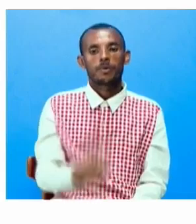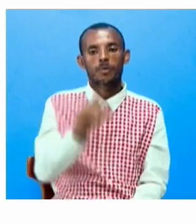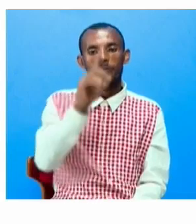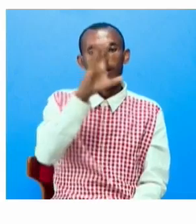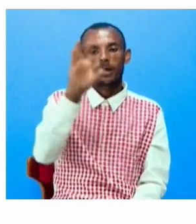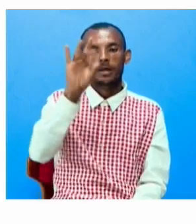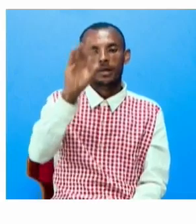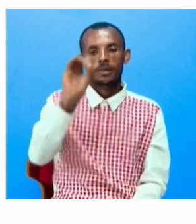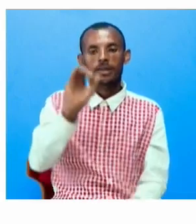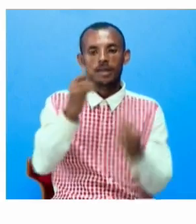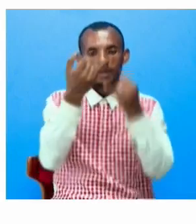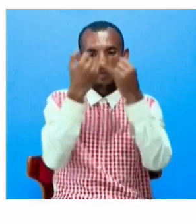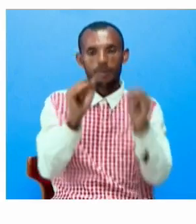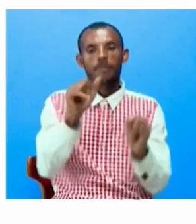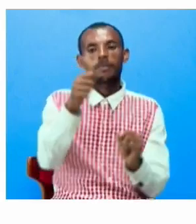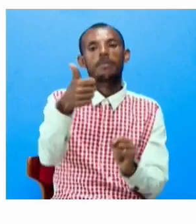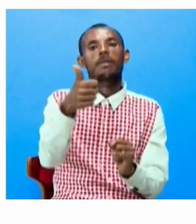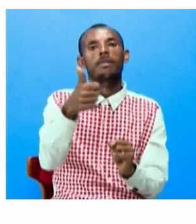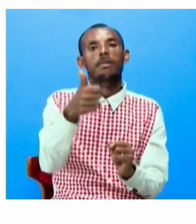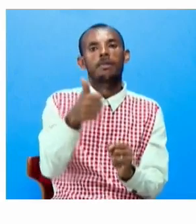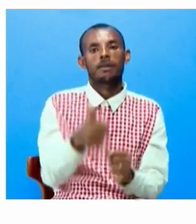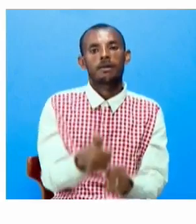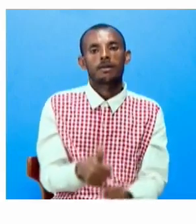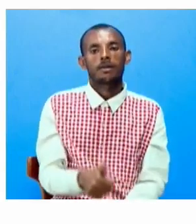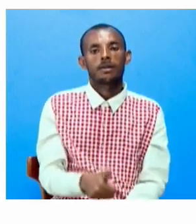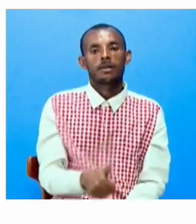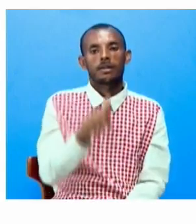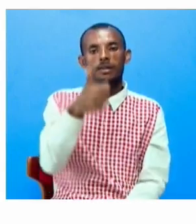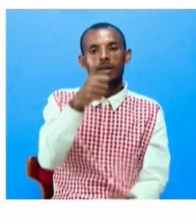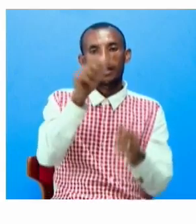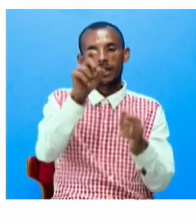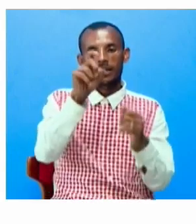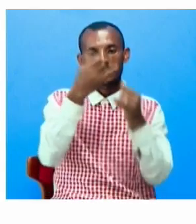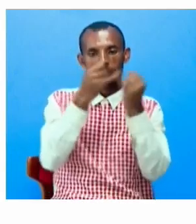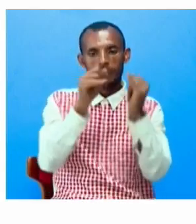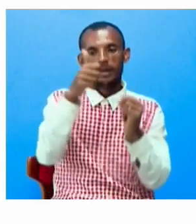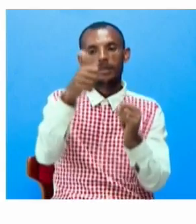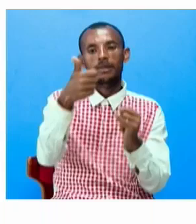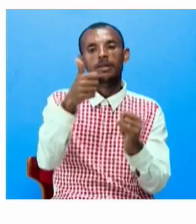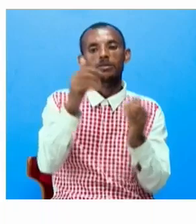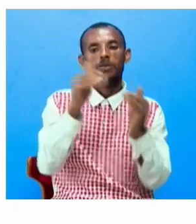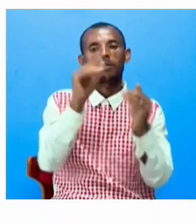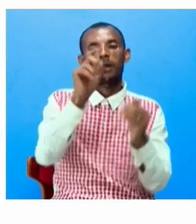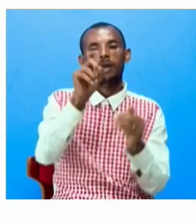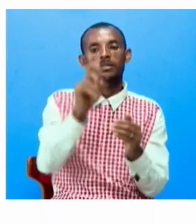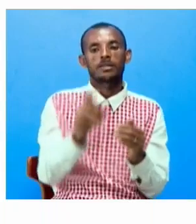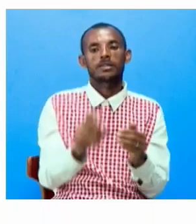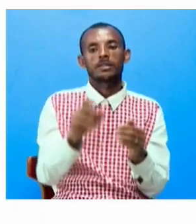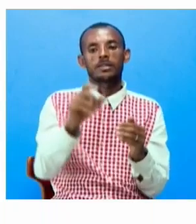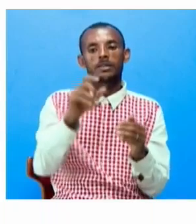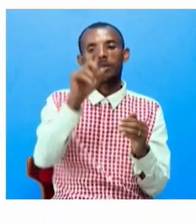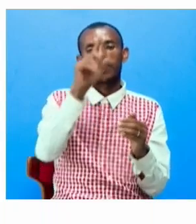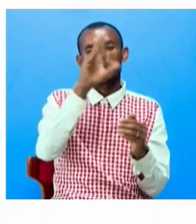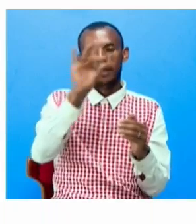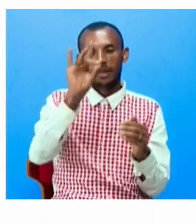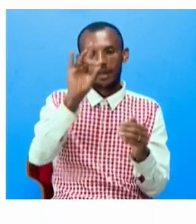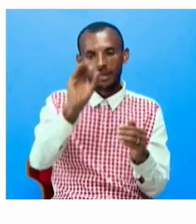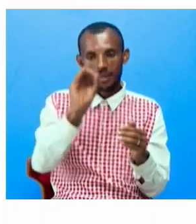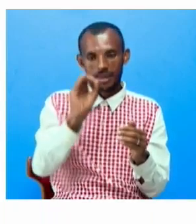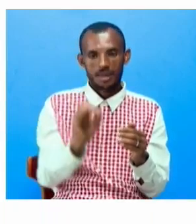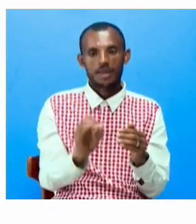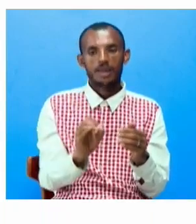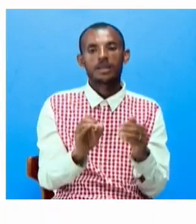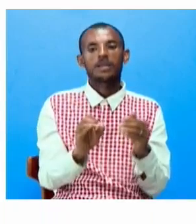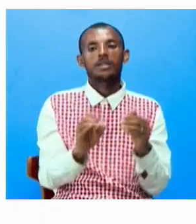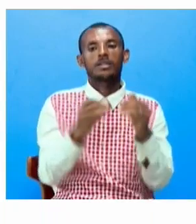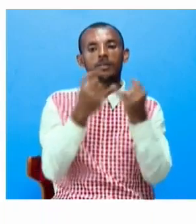180. Divide both sides by 10, and this cancels out. X is this 18.